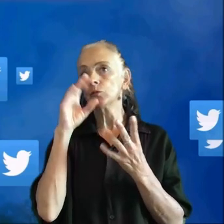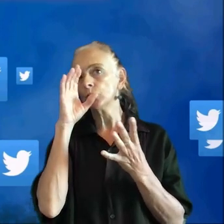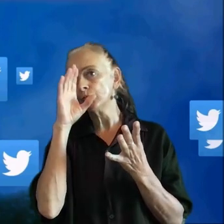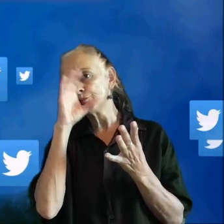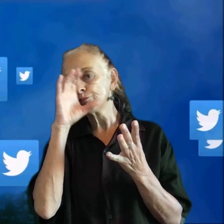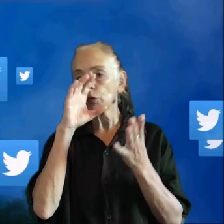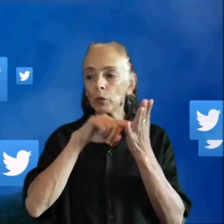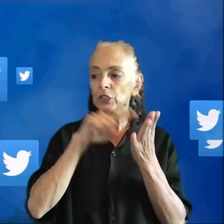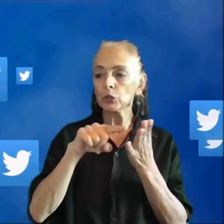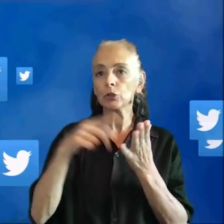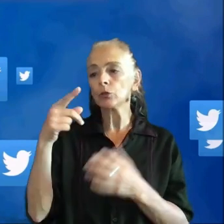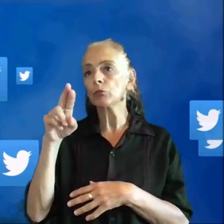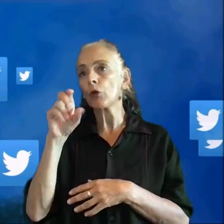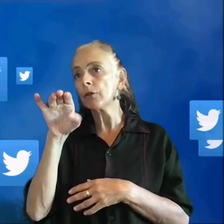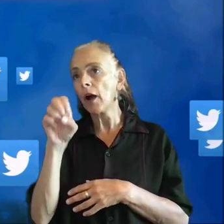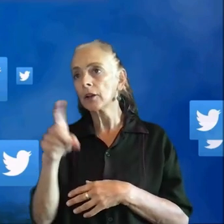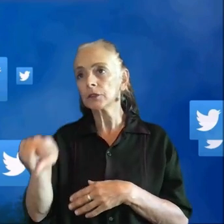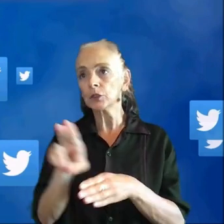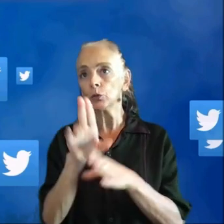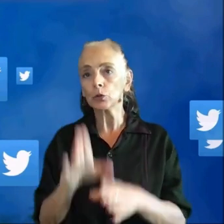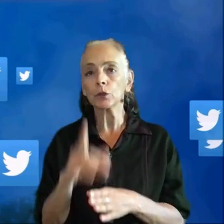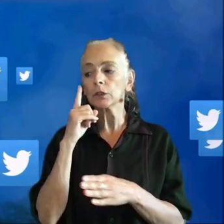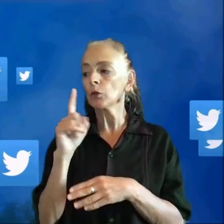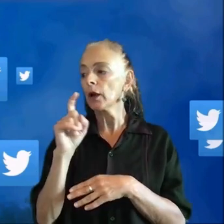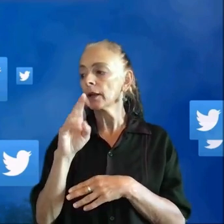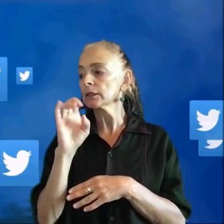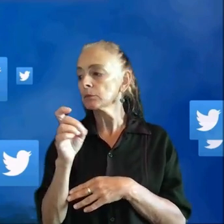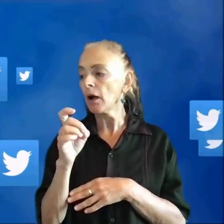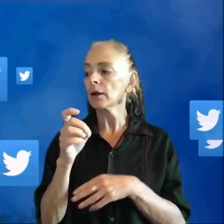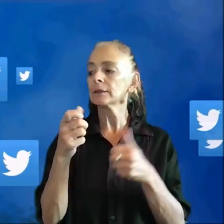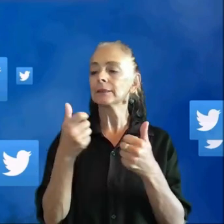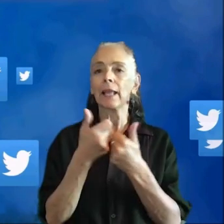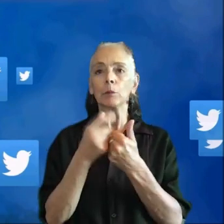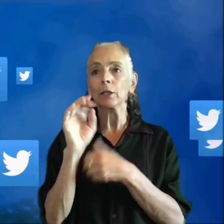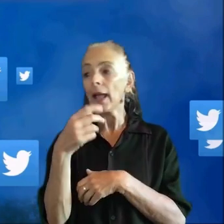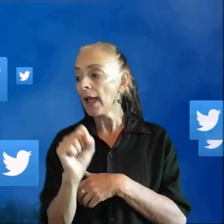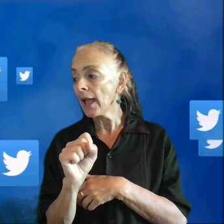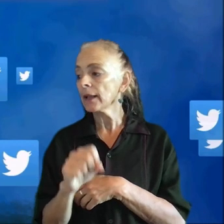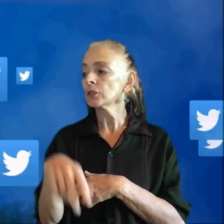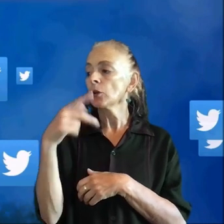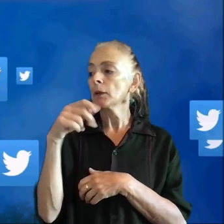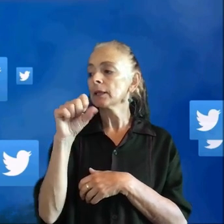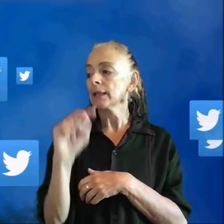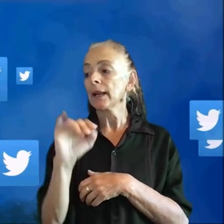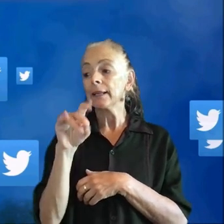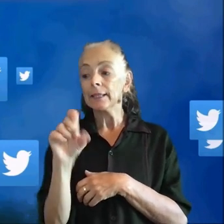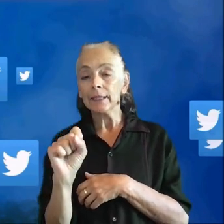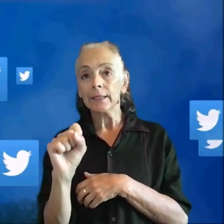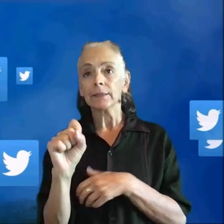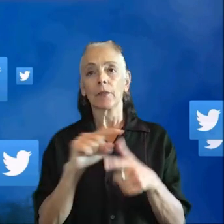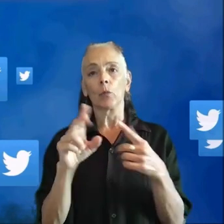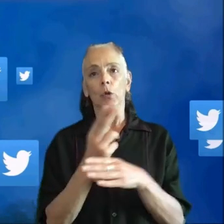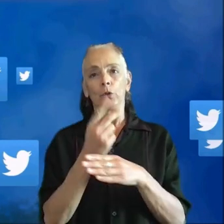the profiles of these users for xbox game attacks or playstation network ideas which we then used for our